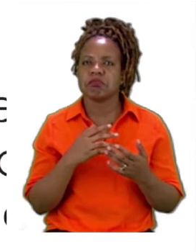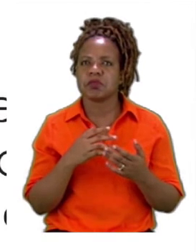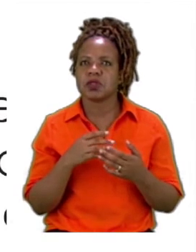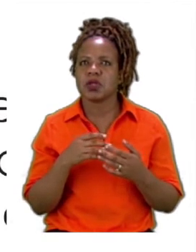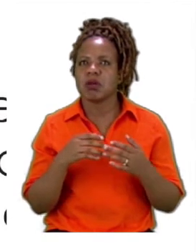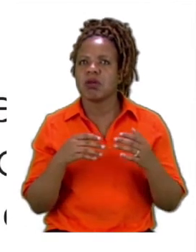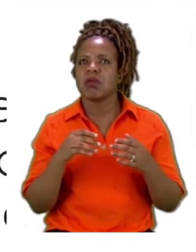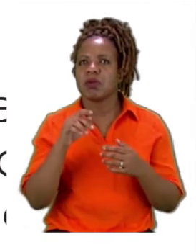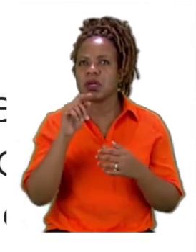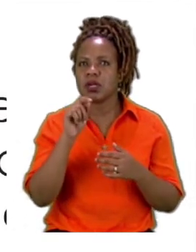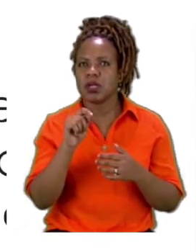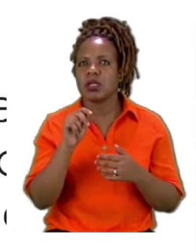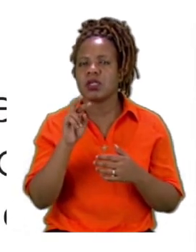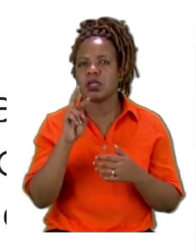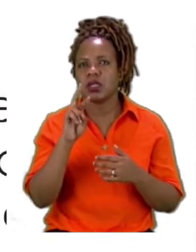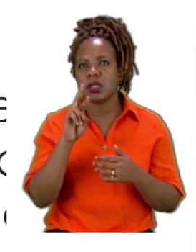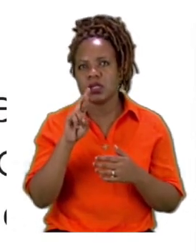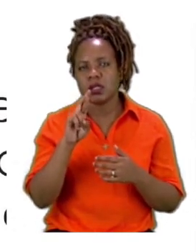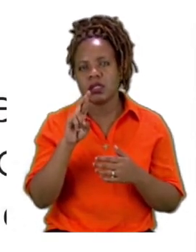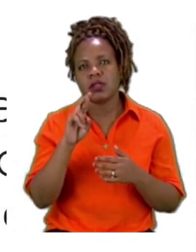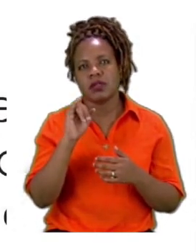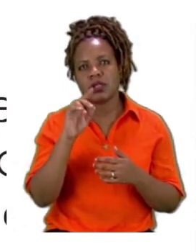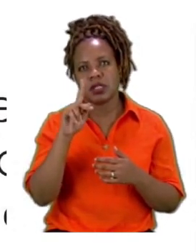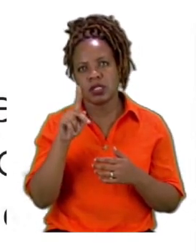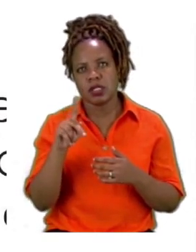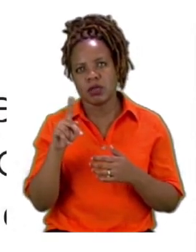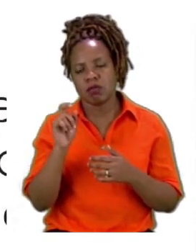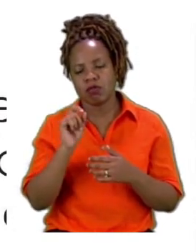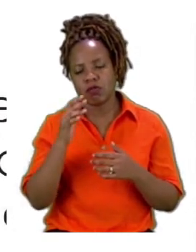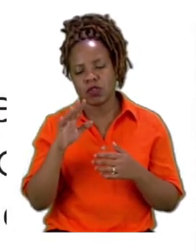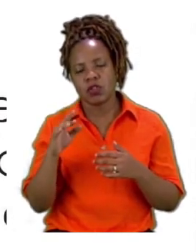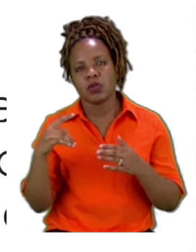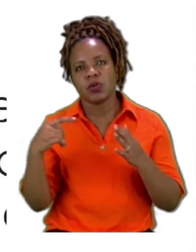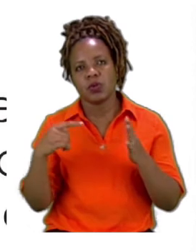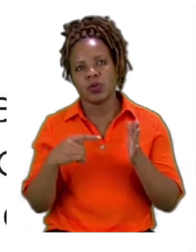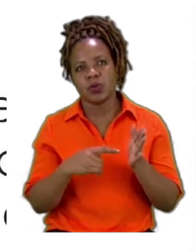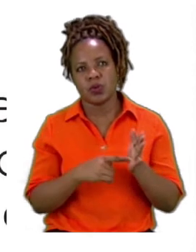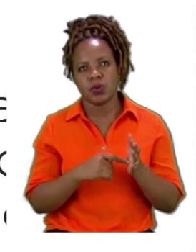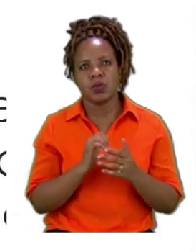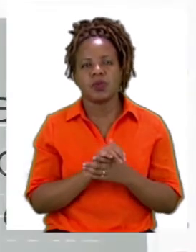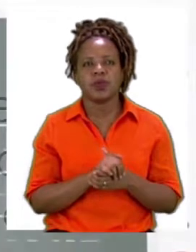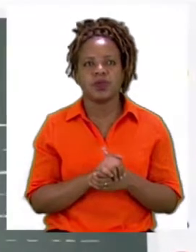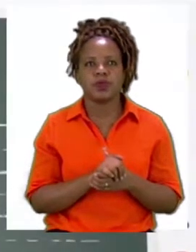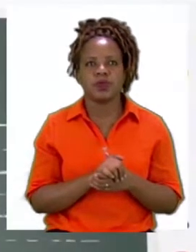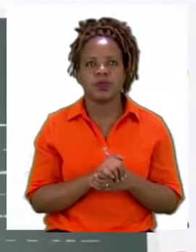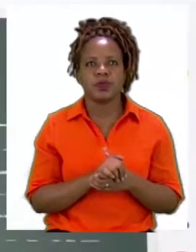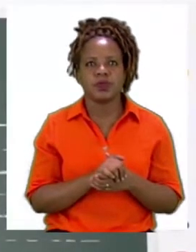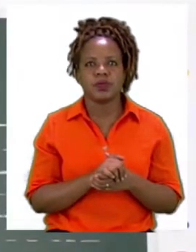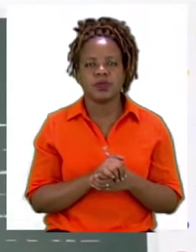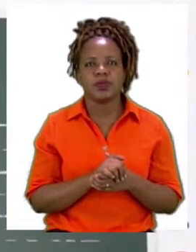put a full stop. So we are now going to write are going on a field